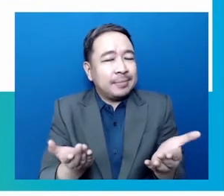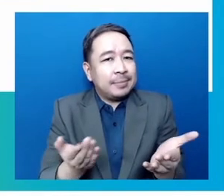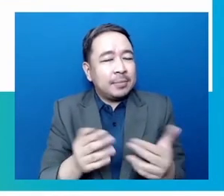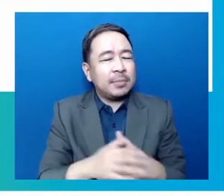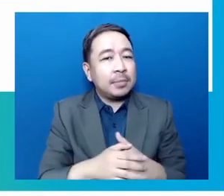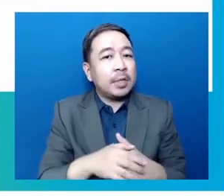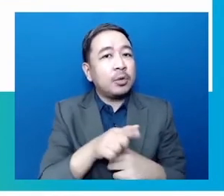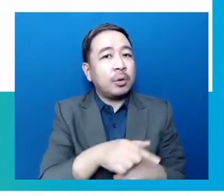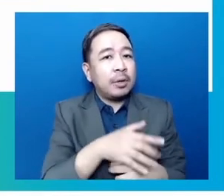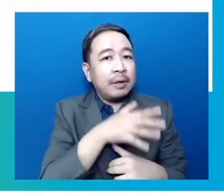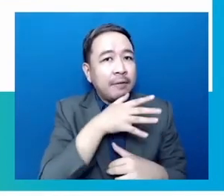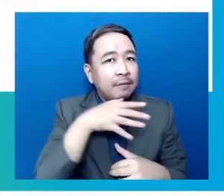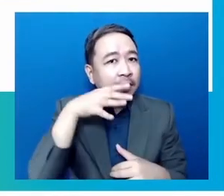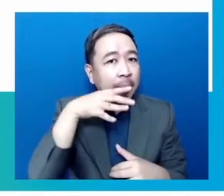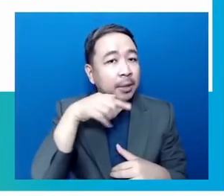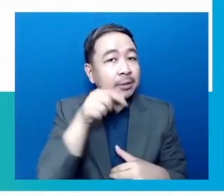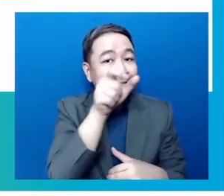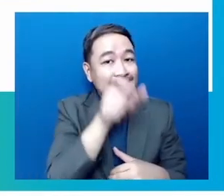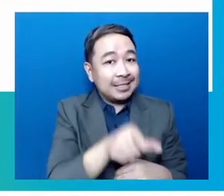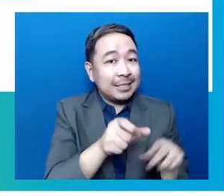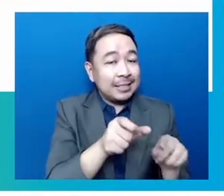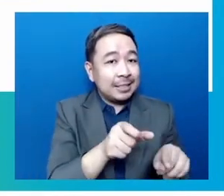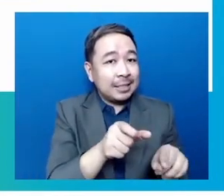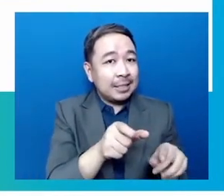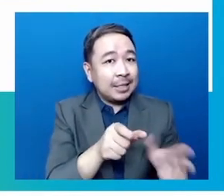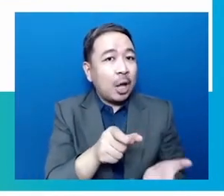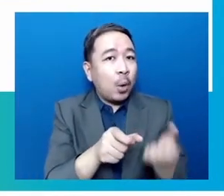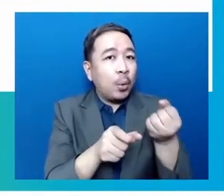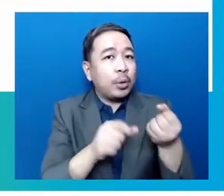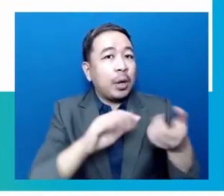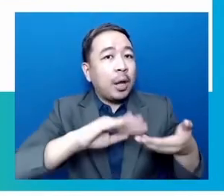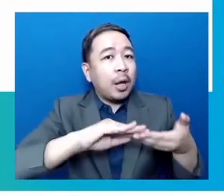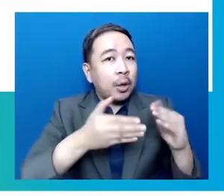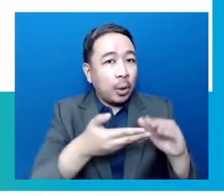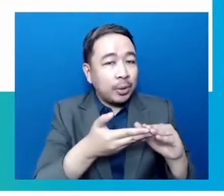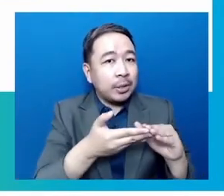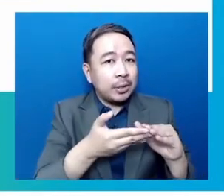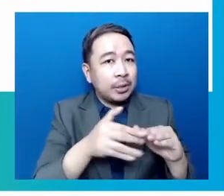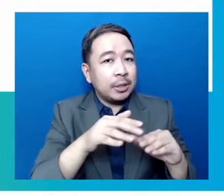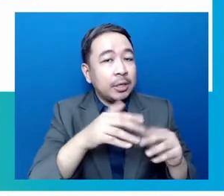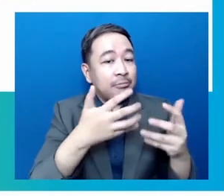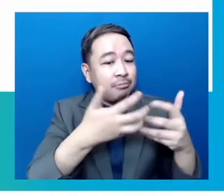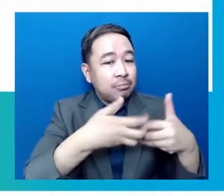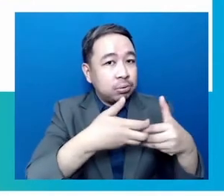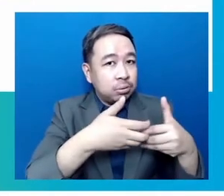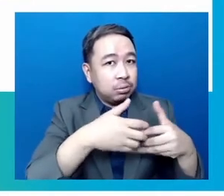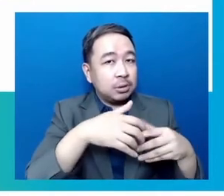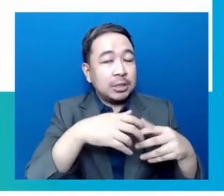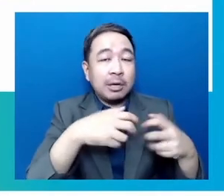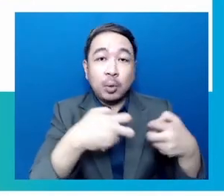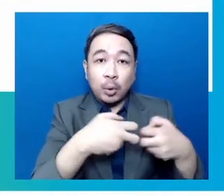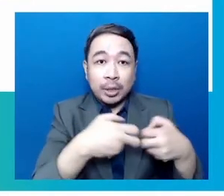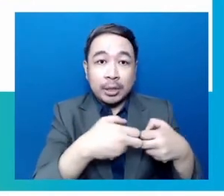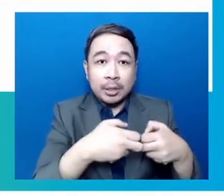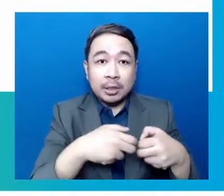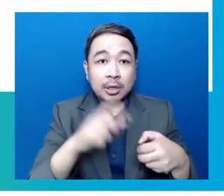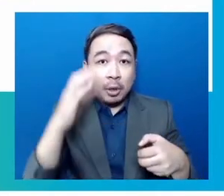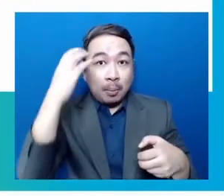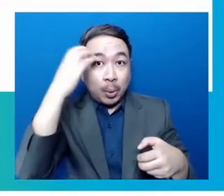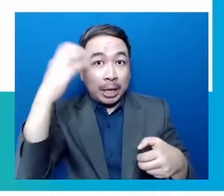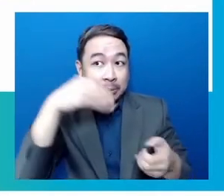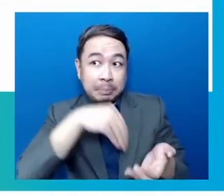would have their own community-based power mini-grids. The government would have pay too much